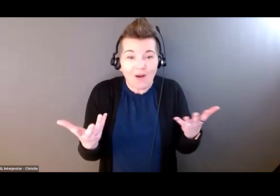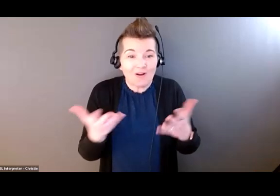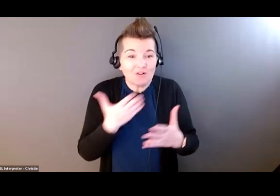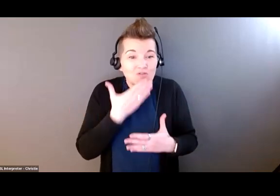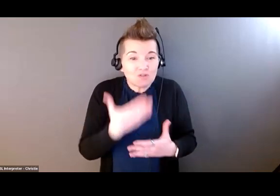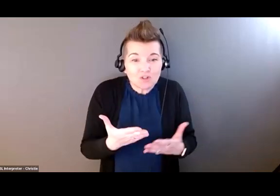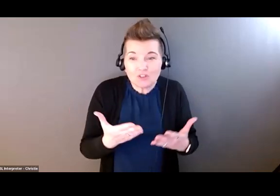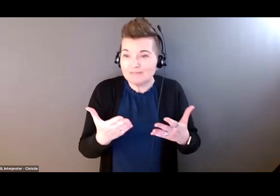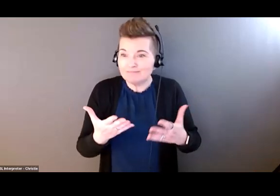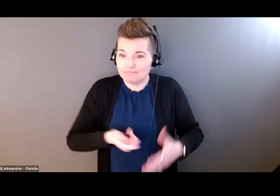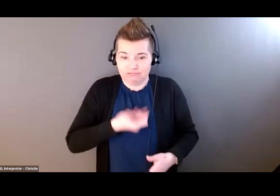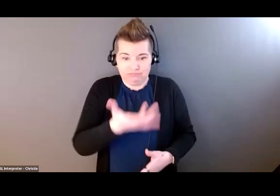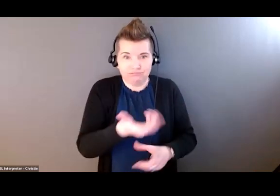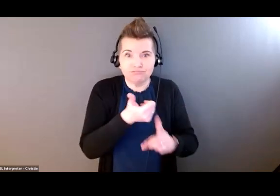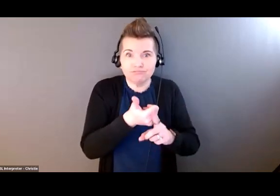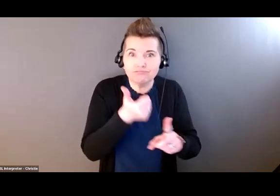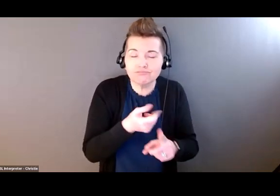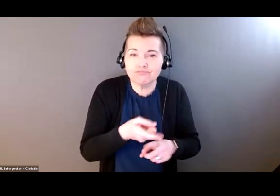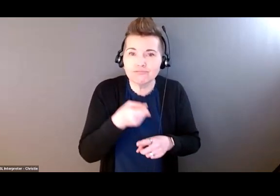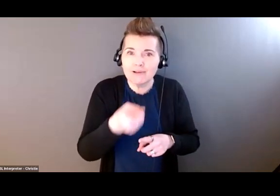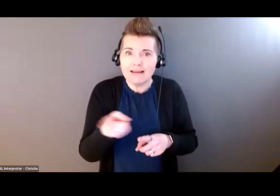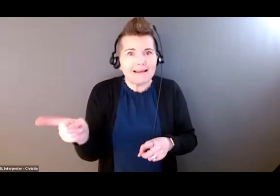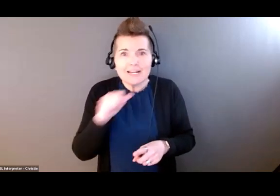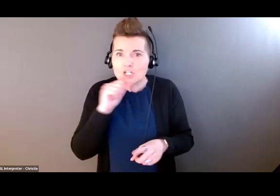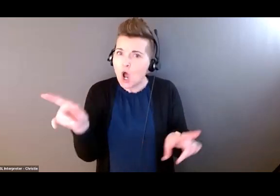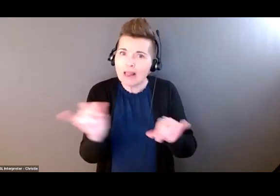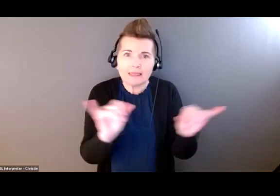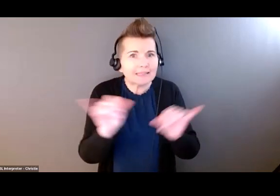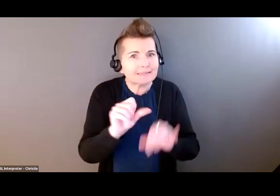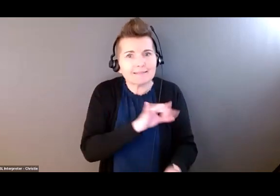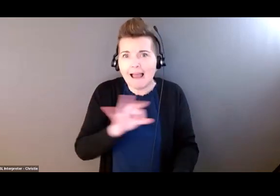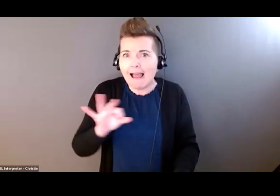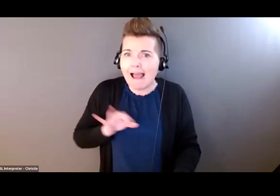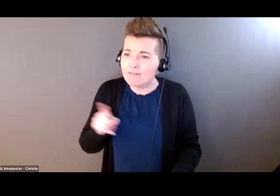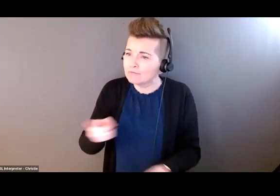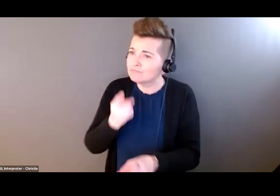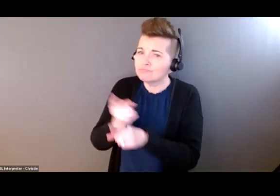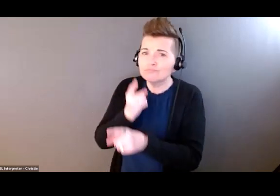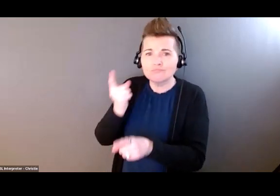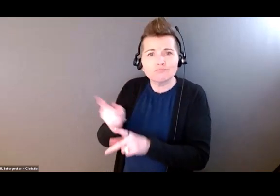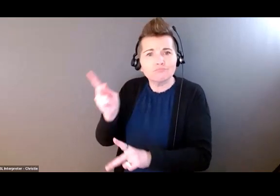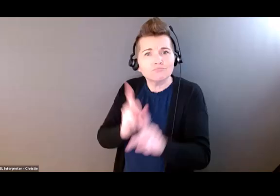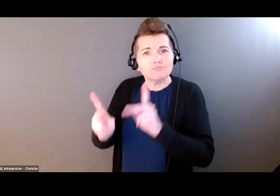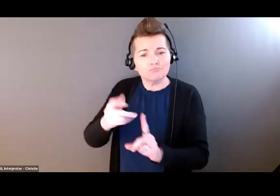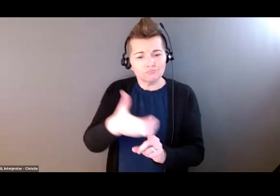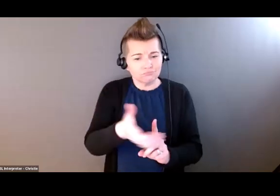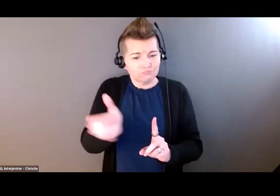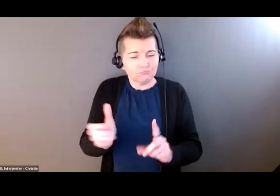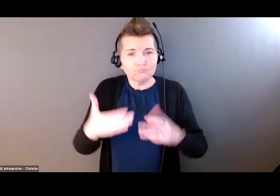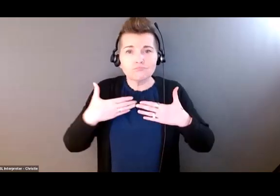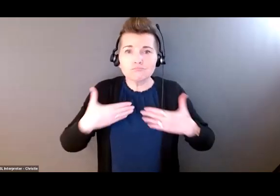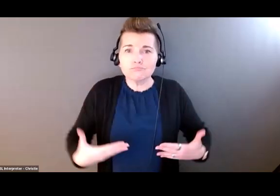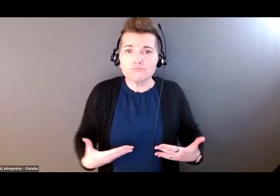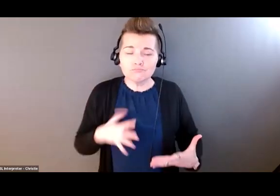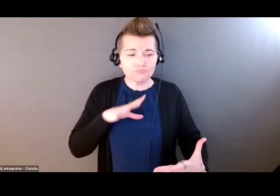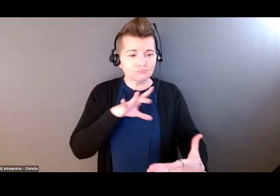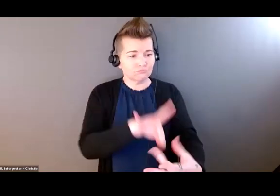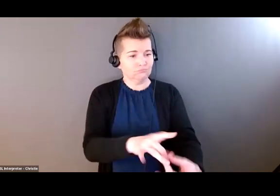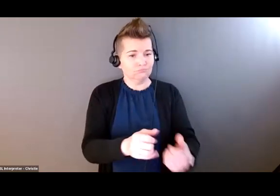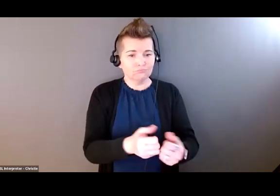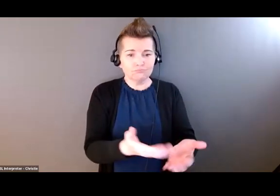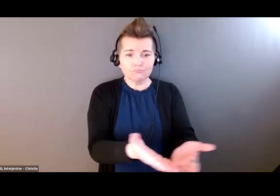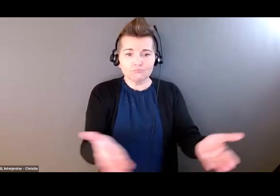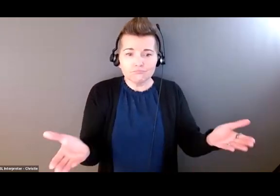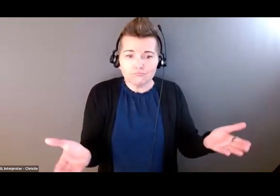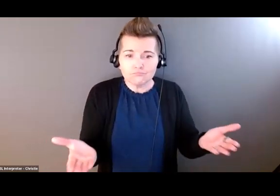and just being themselves gave the residents a little more like they're not staff, but they're just people coming